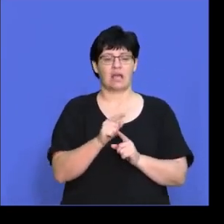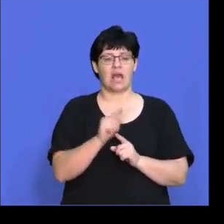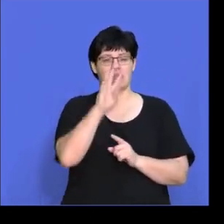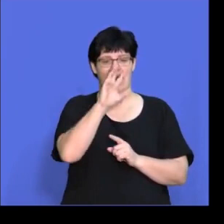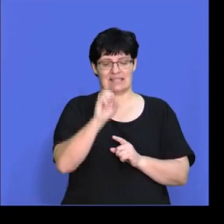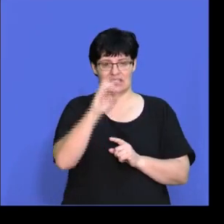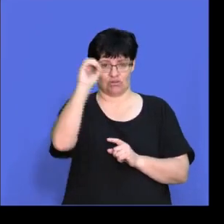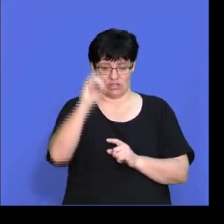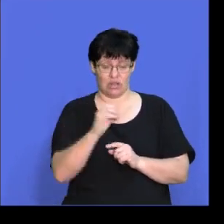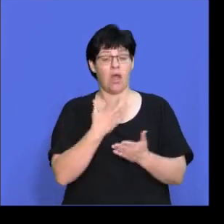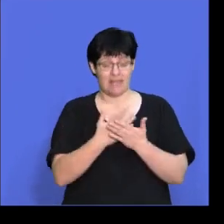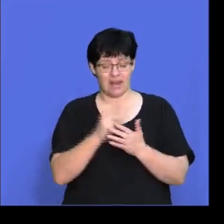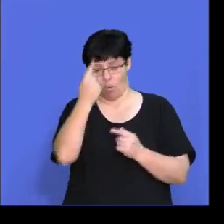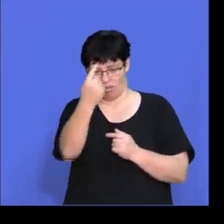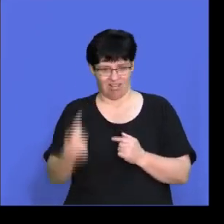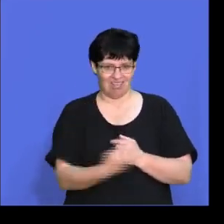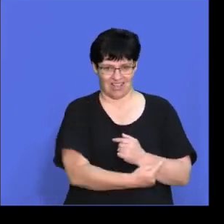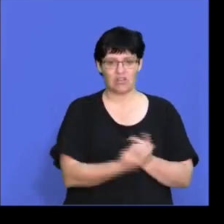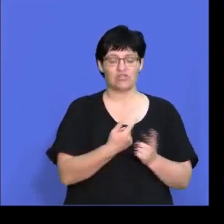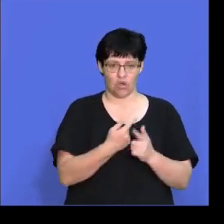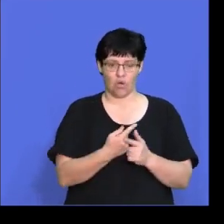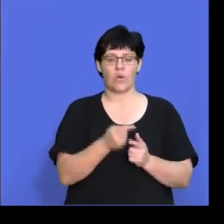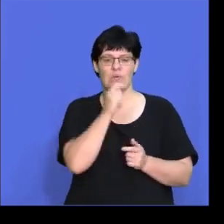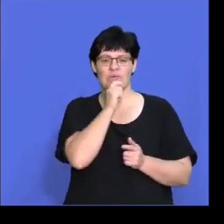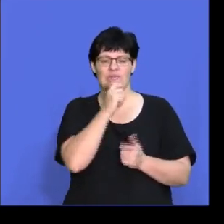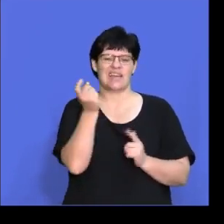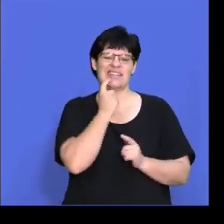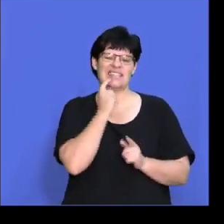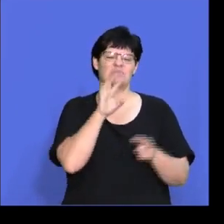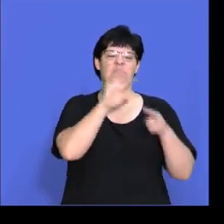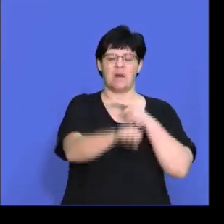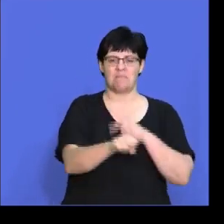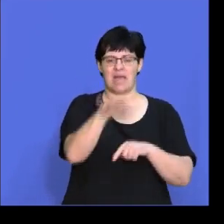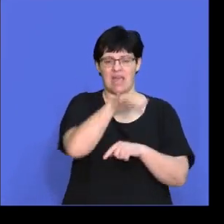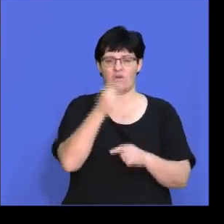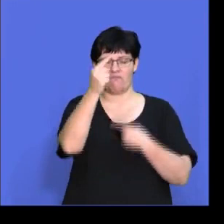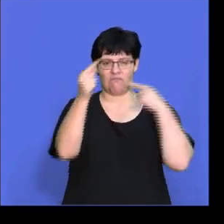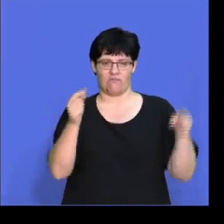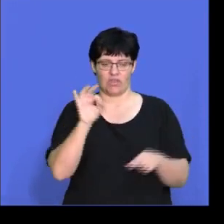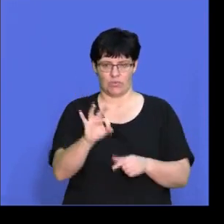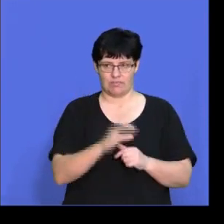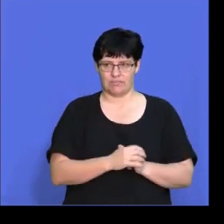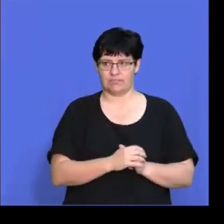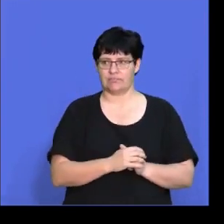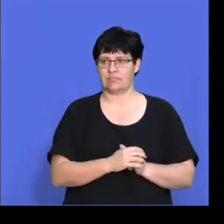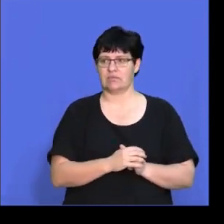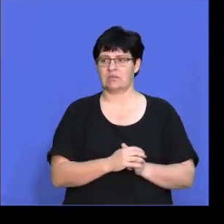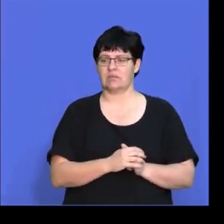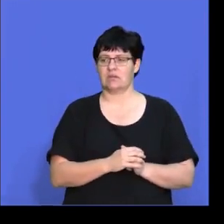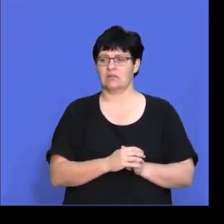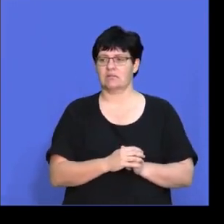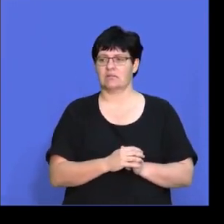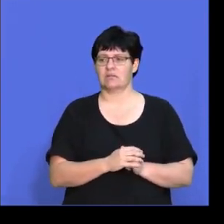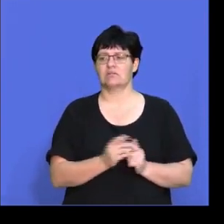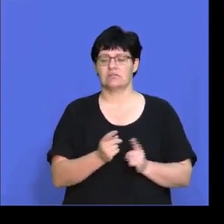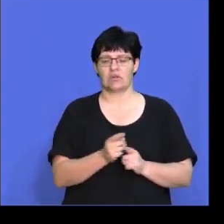triangles. So we're going to be able to use our triangle formula quite easily to find the area of all of those three triangles. So it's going